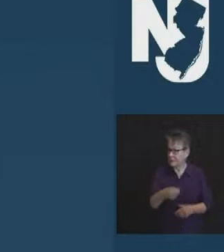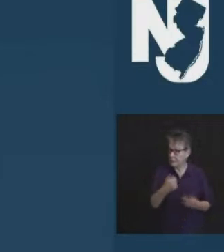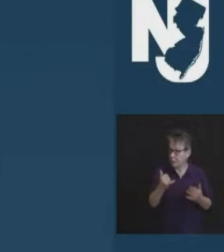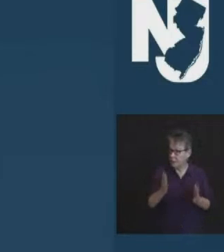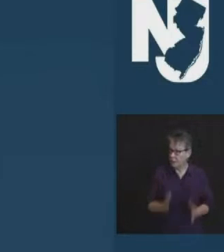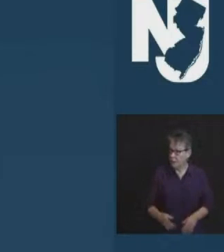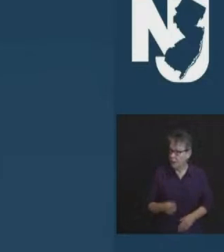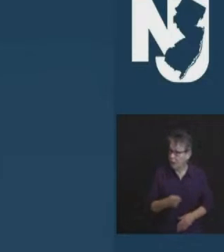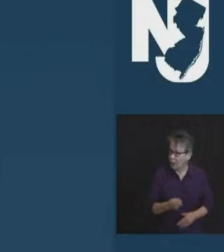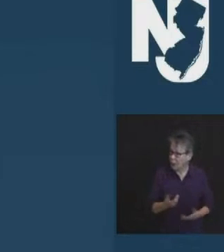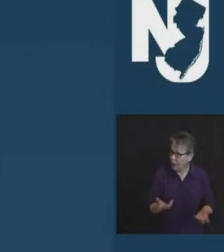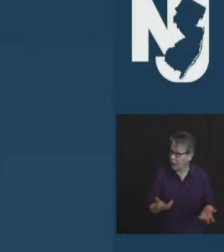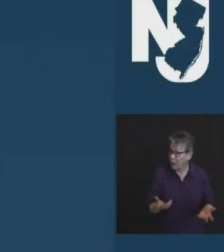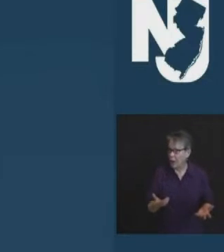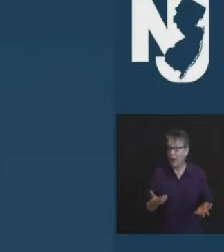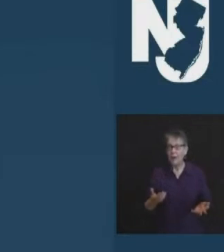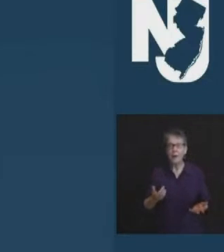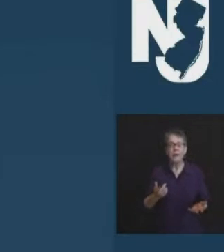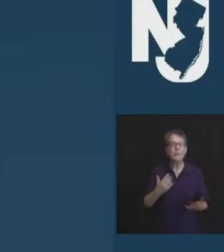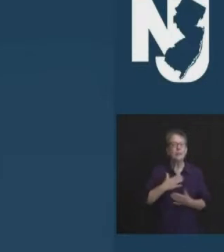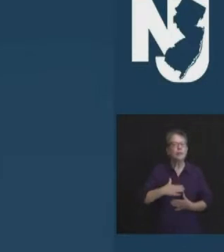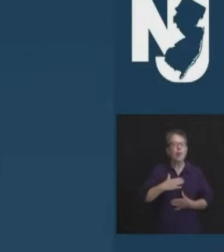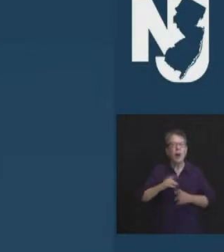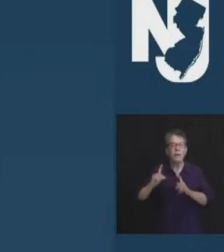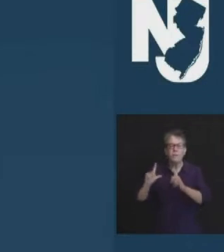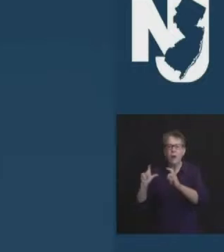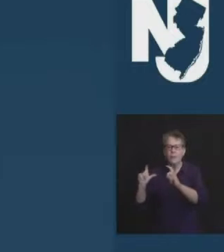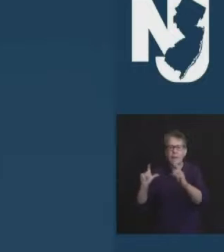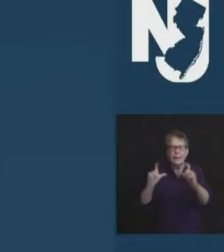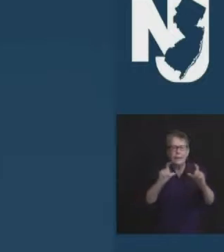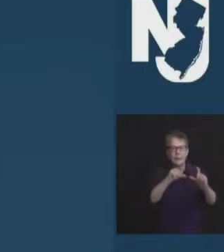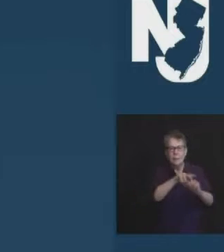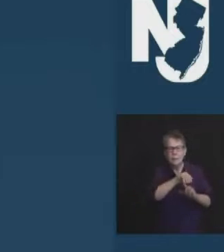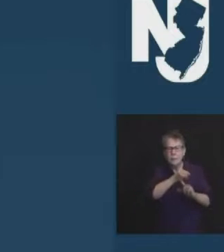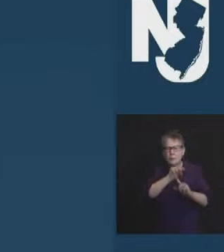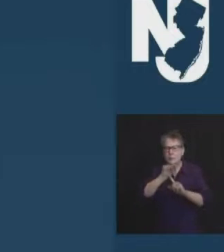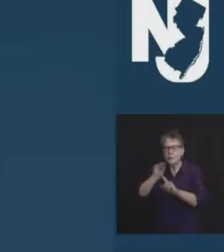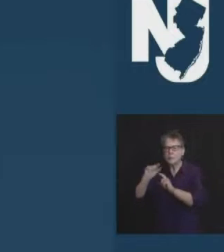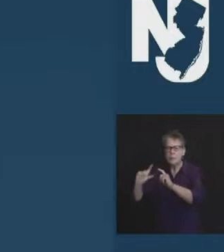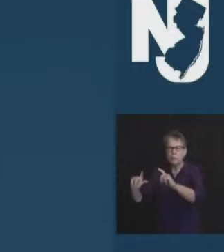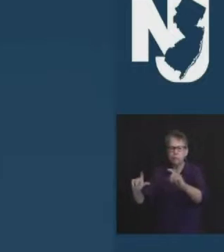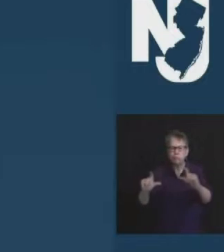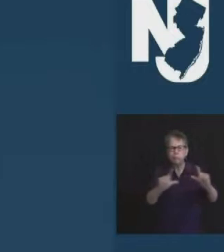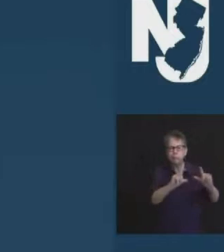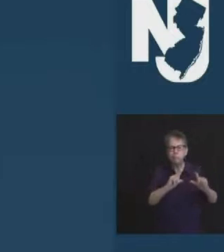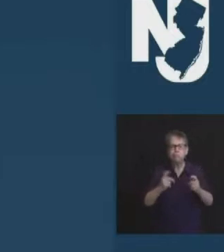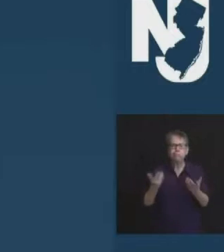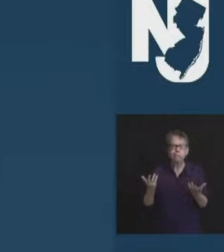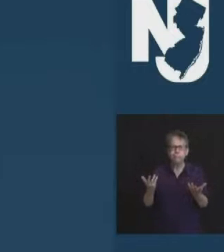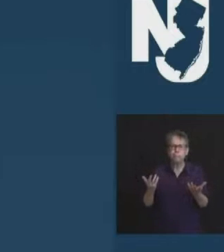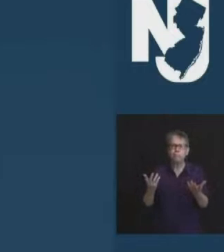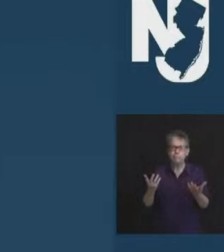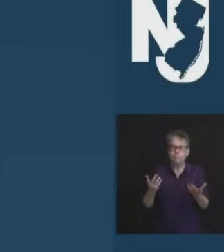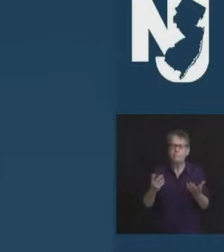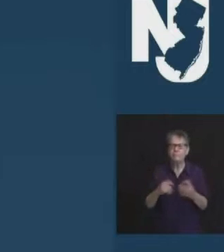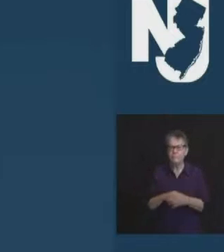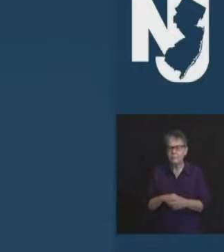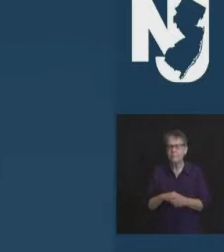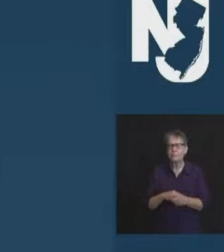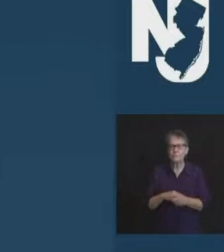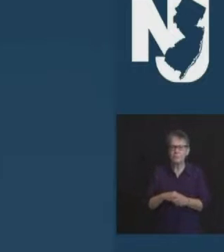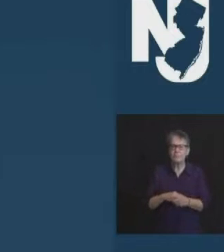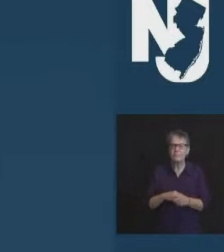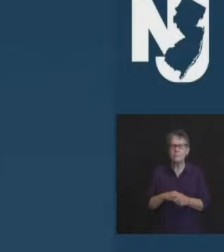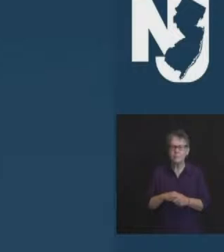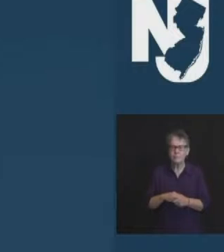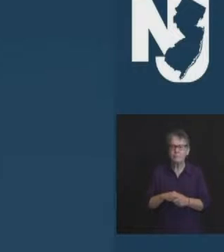photographer. And when his son, Ed, with whom I had the great honor of speaking last week, participated in the Boy Scouts as a youth,